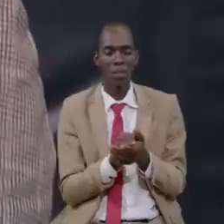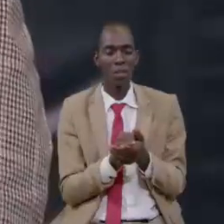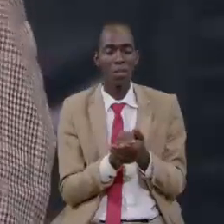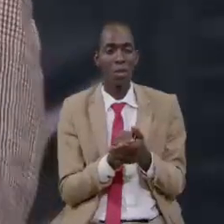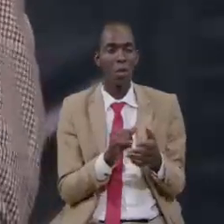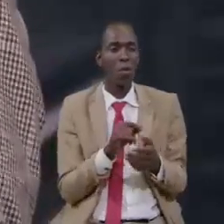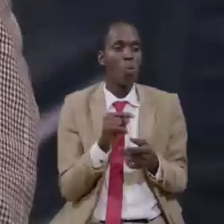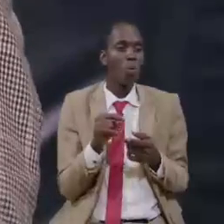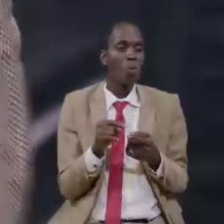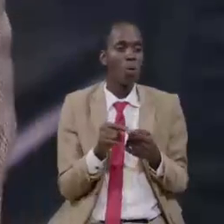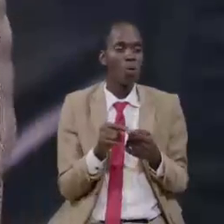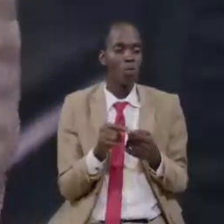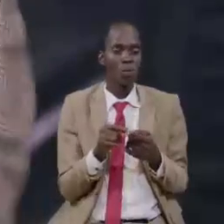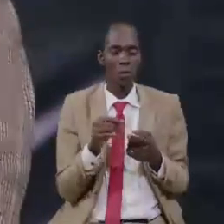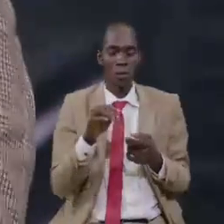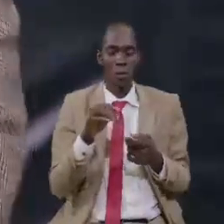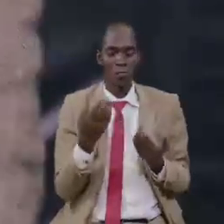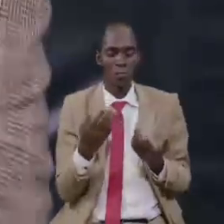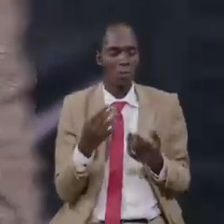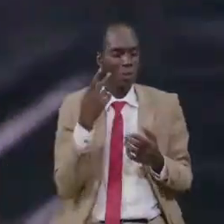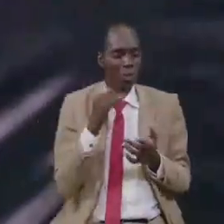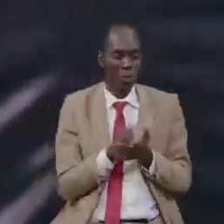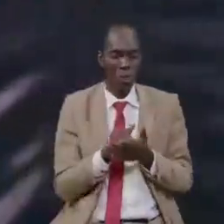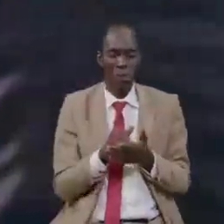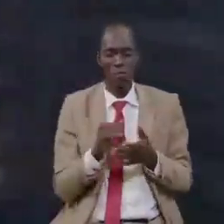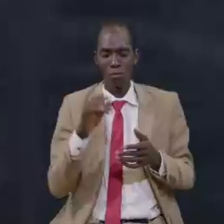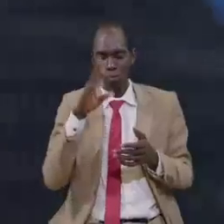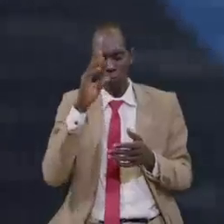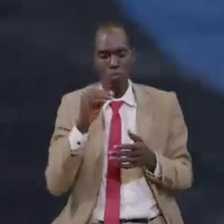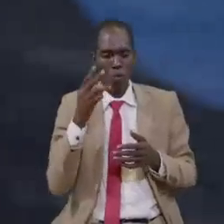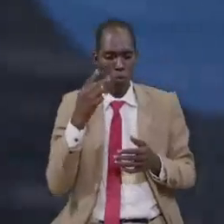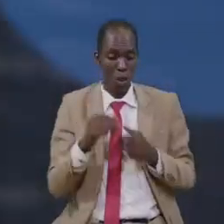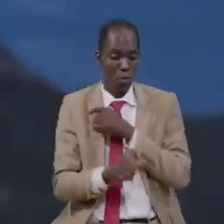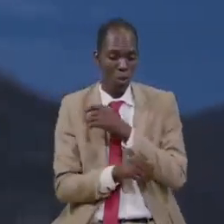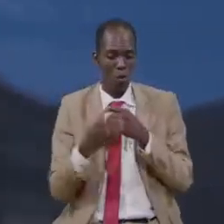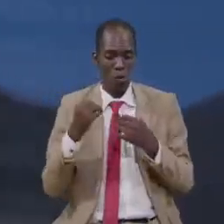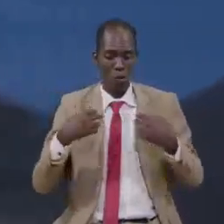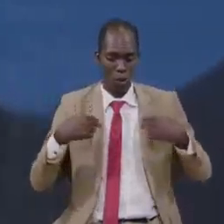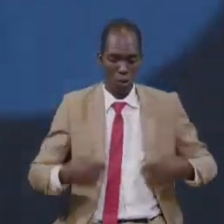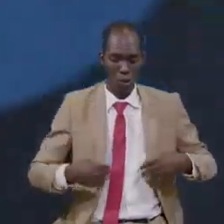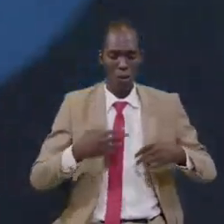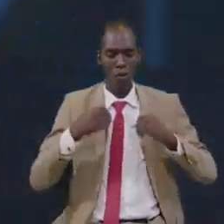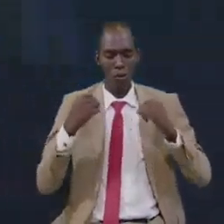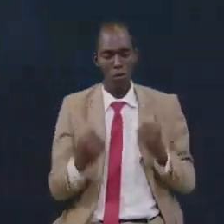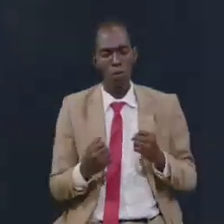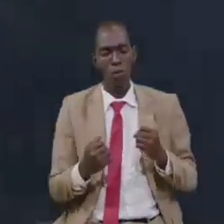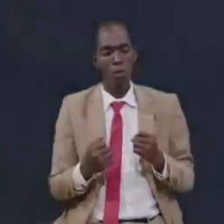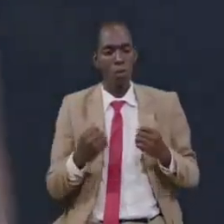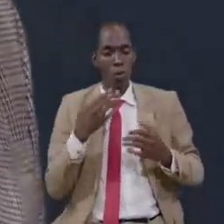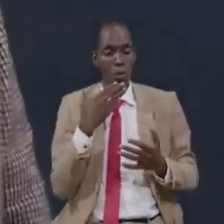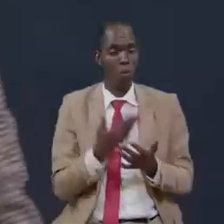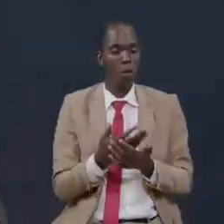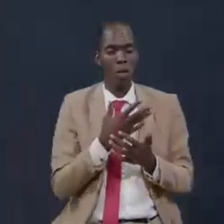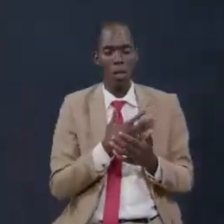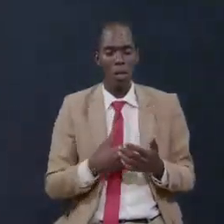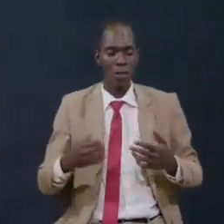healthy. Spiritually, well and healthy. Physically, well and healthy.